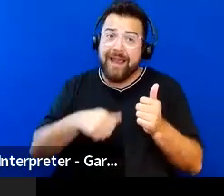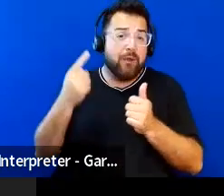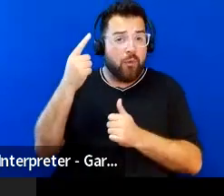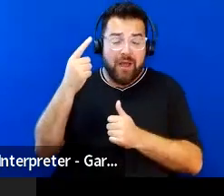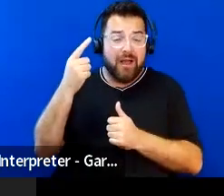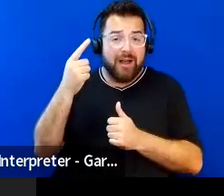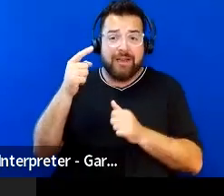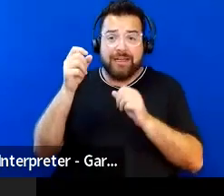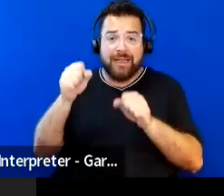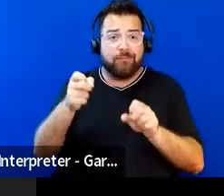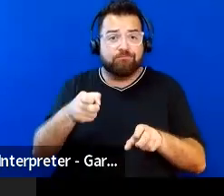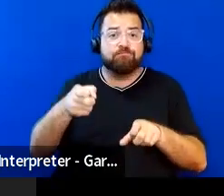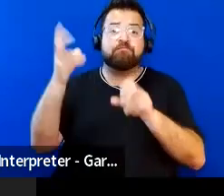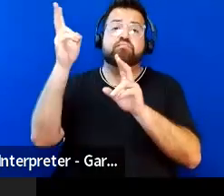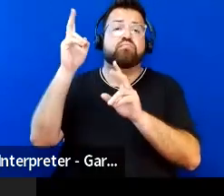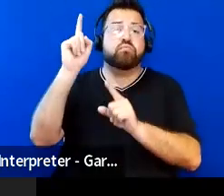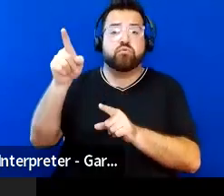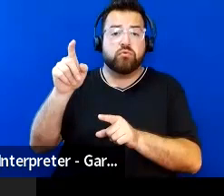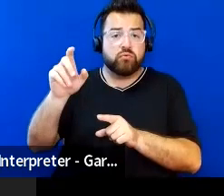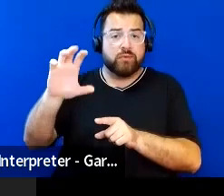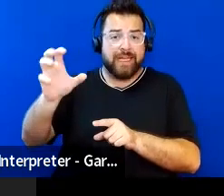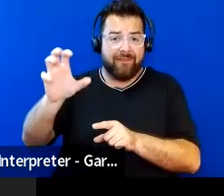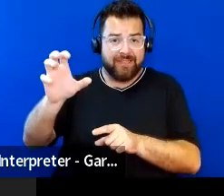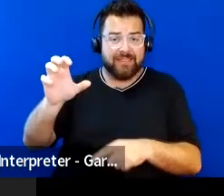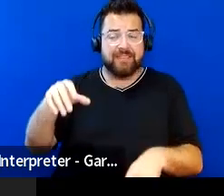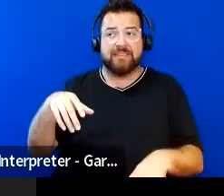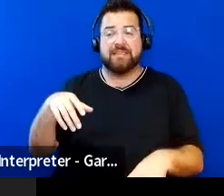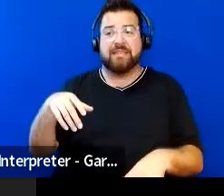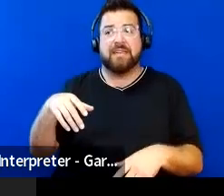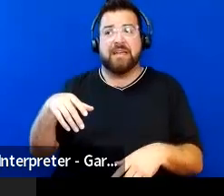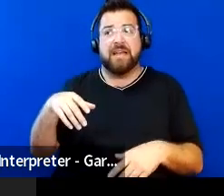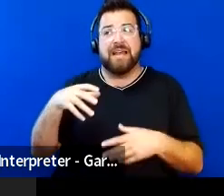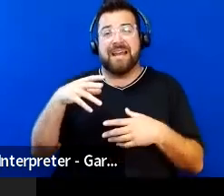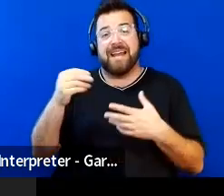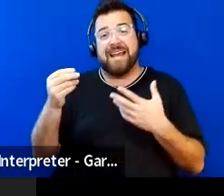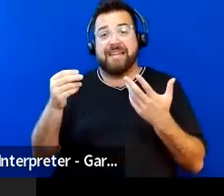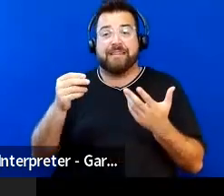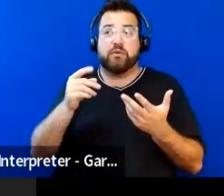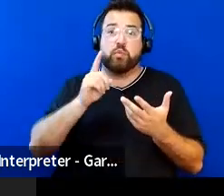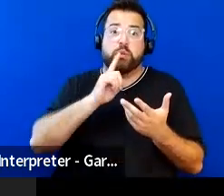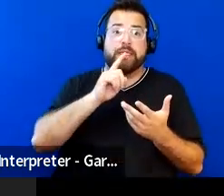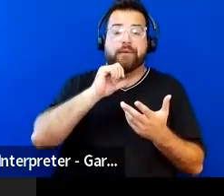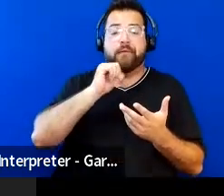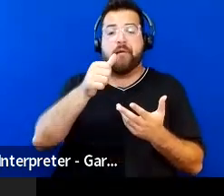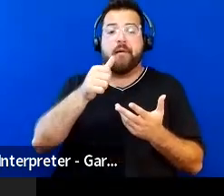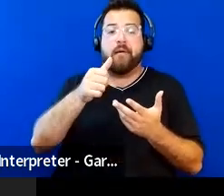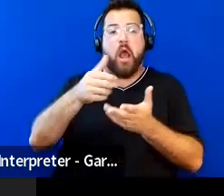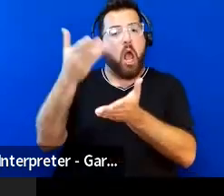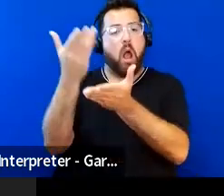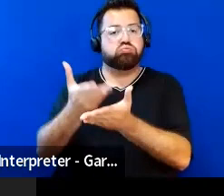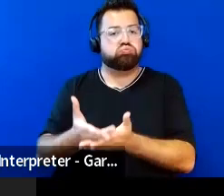throw stuff up on Canvas Commons, and they're not necessarily vetted. They're